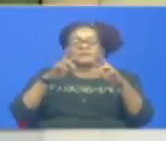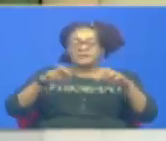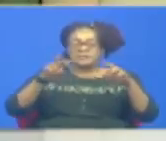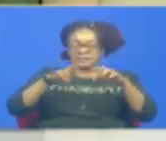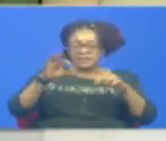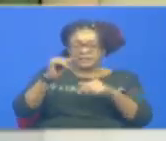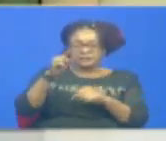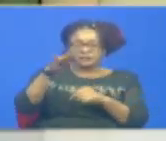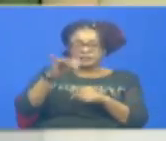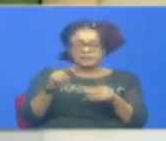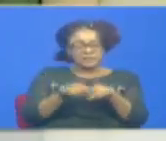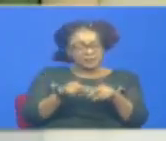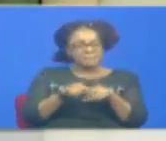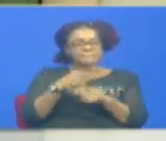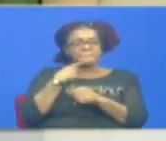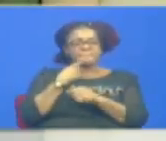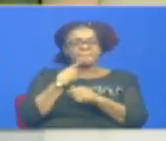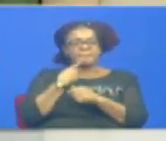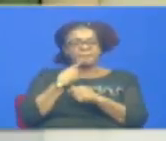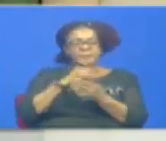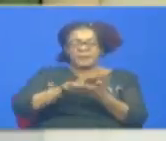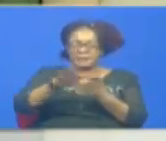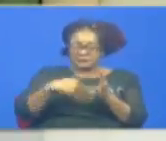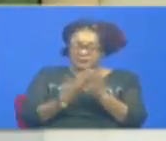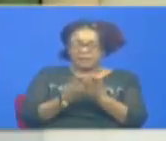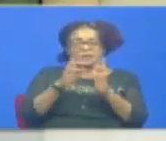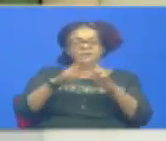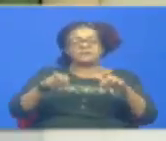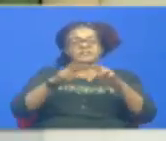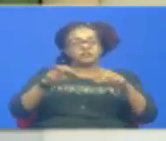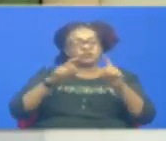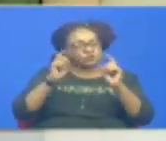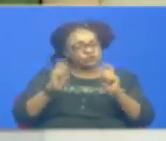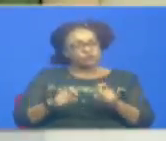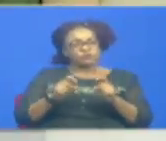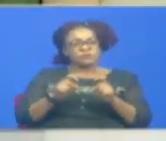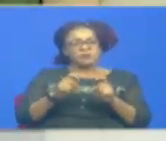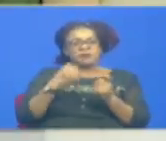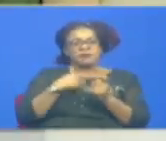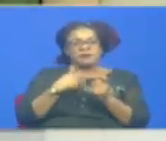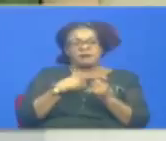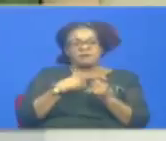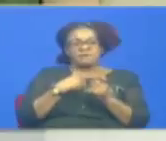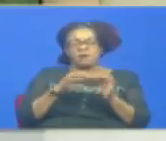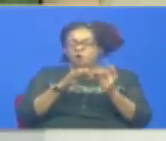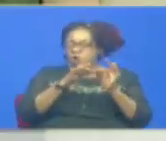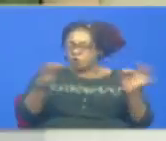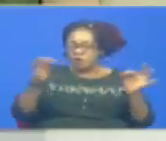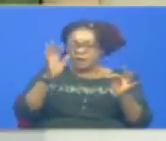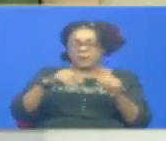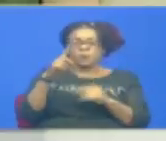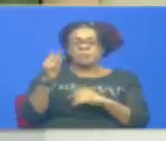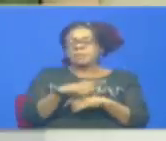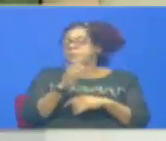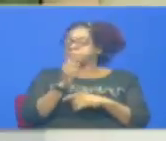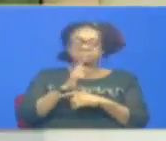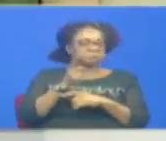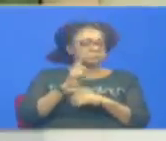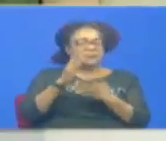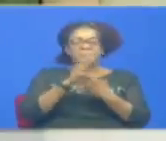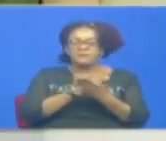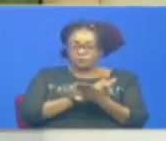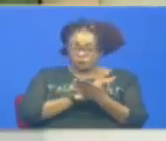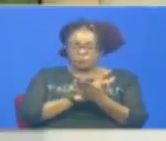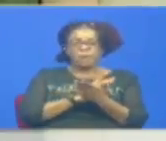agency also indicate that the entire investigation is supposed to take no longer than a month before the files